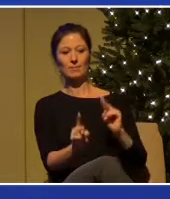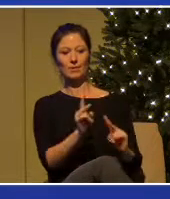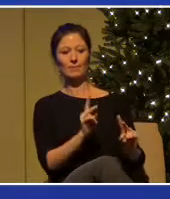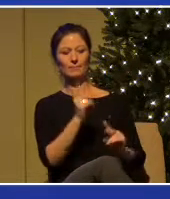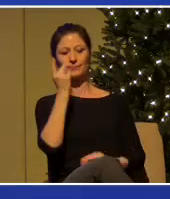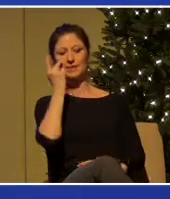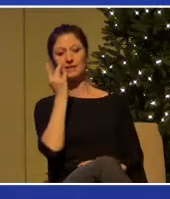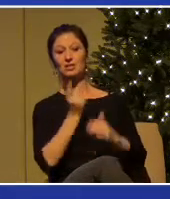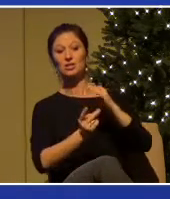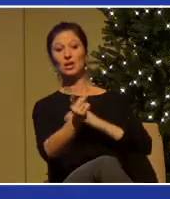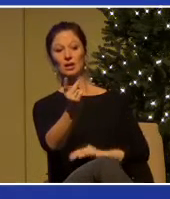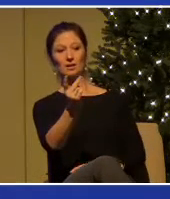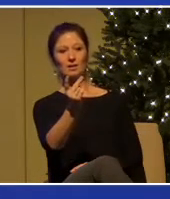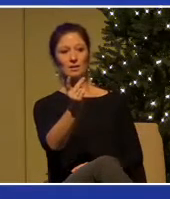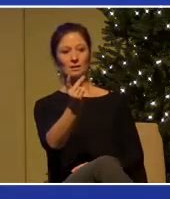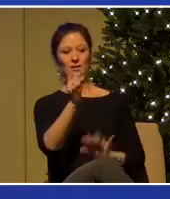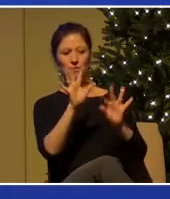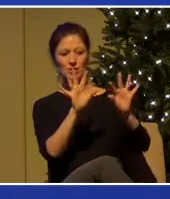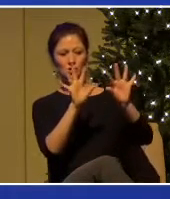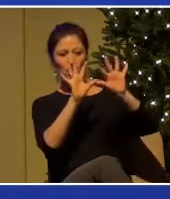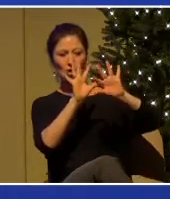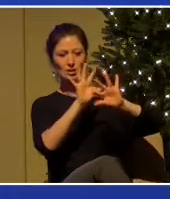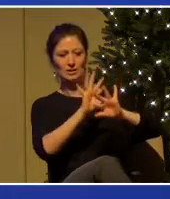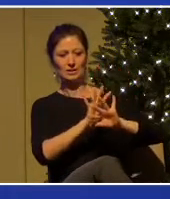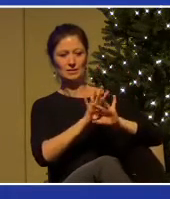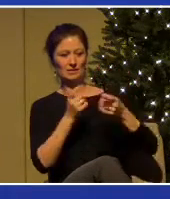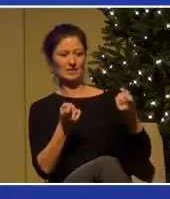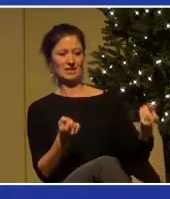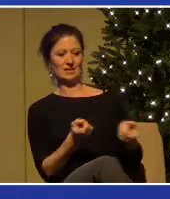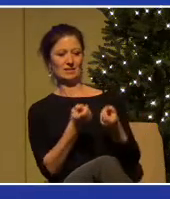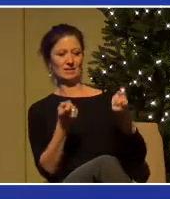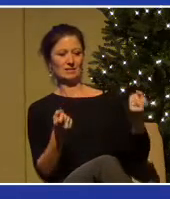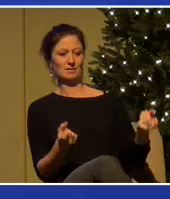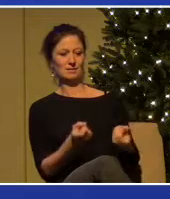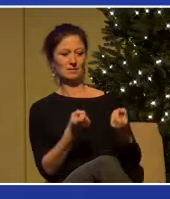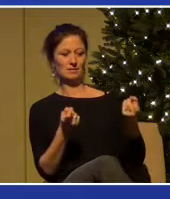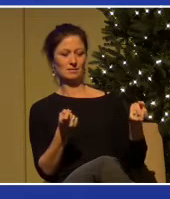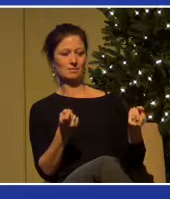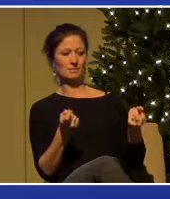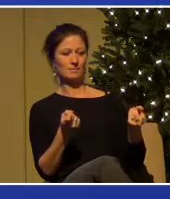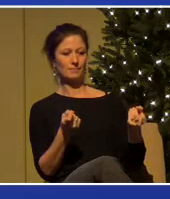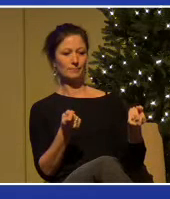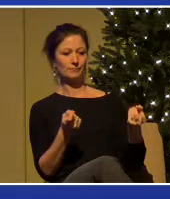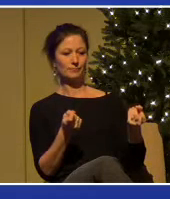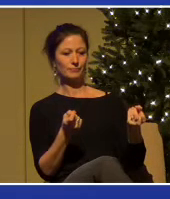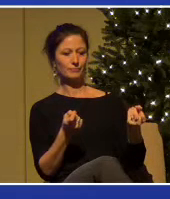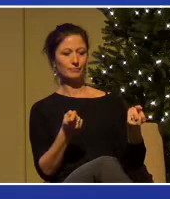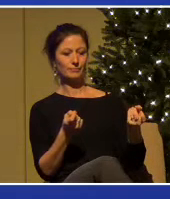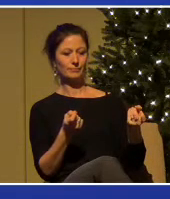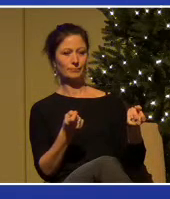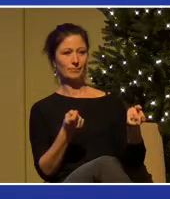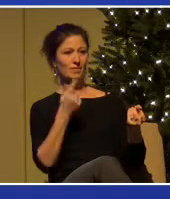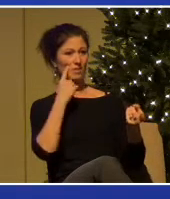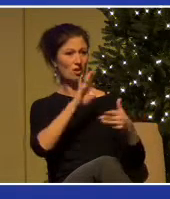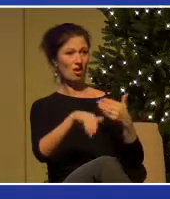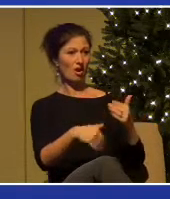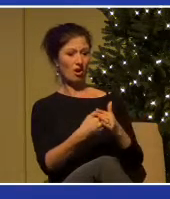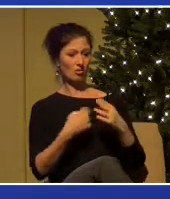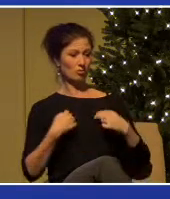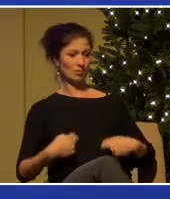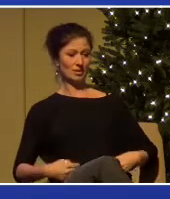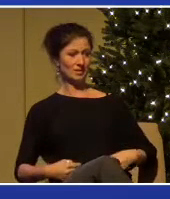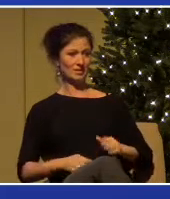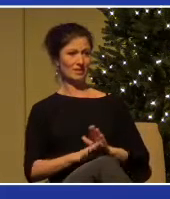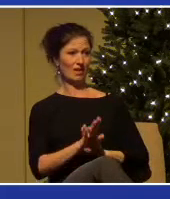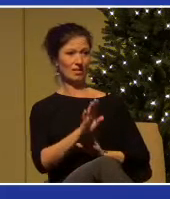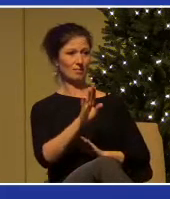He saw the darkness of sin that had enveloped all humanity